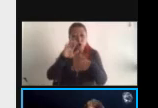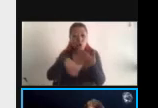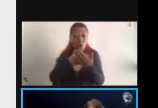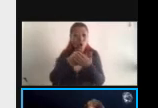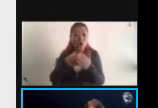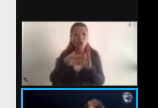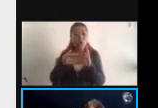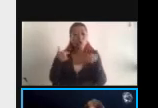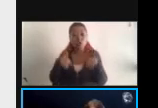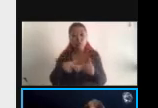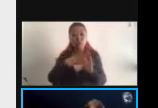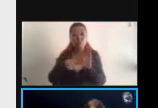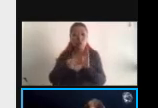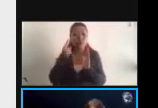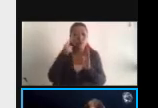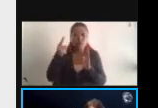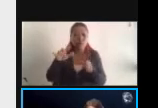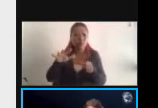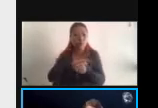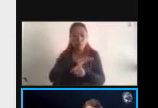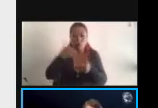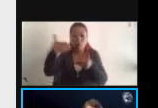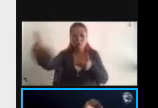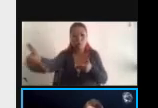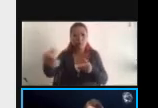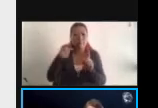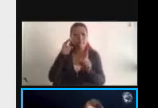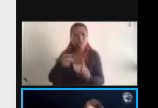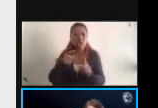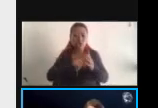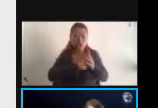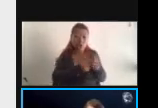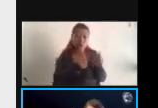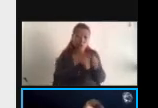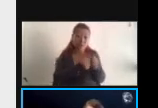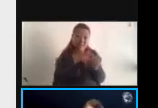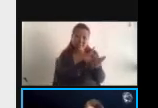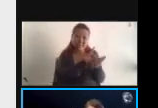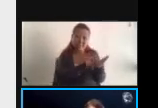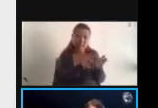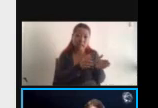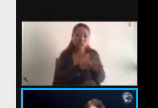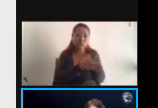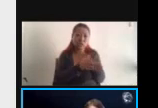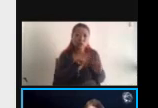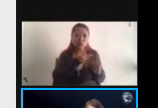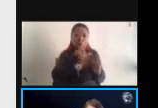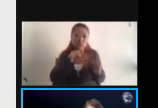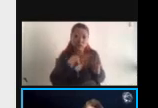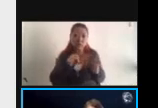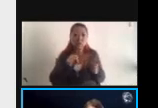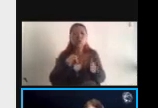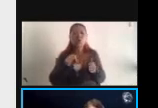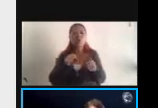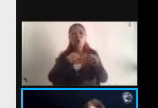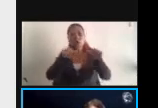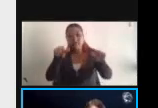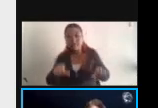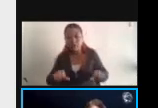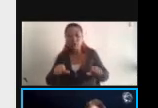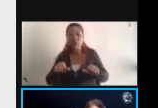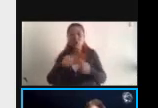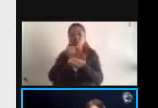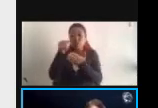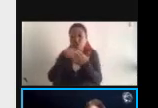mission life cycle, starting with designing for small tools to mission architecture. Even drawings,